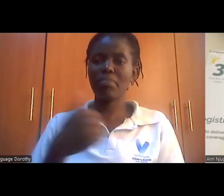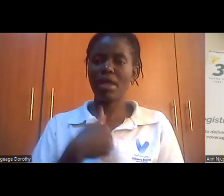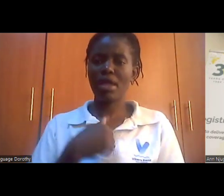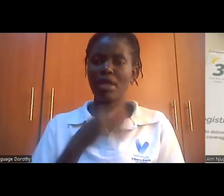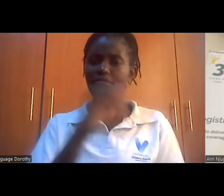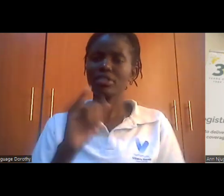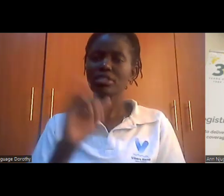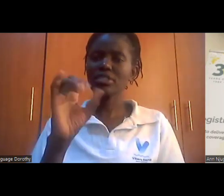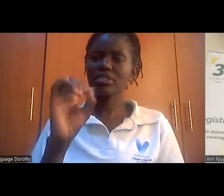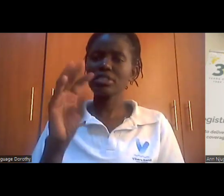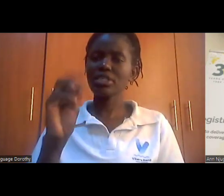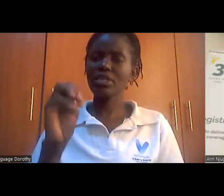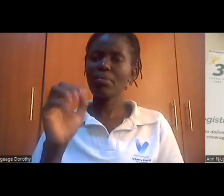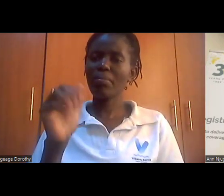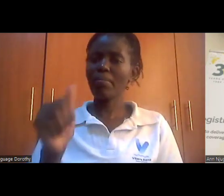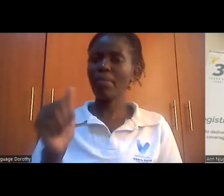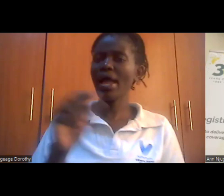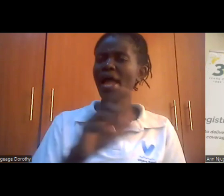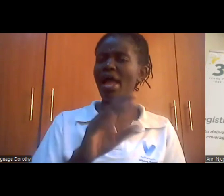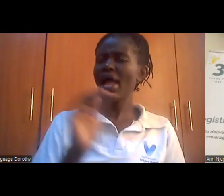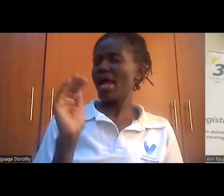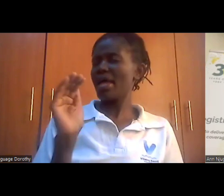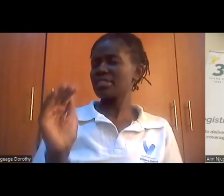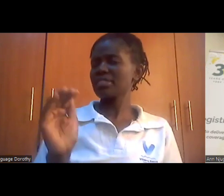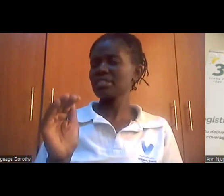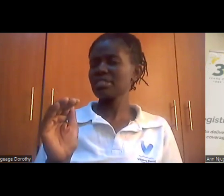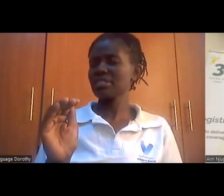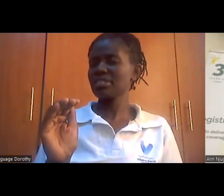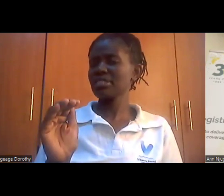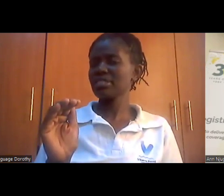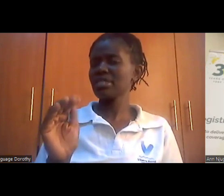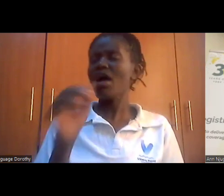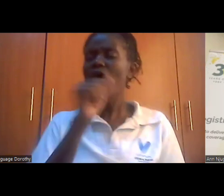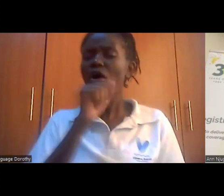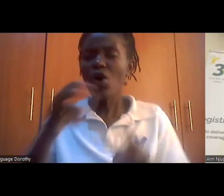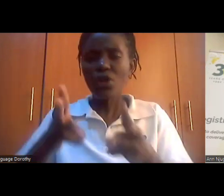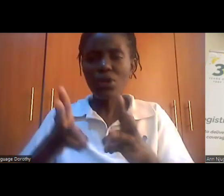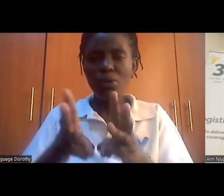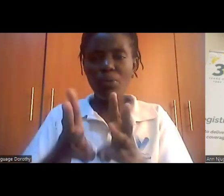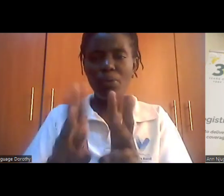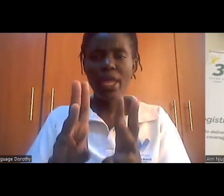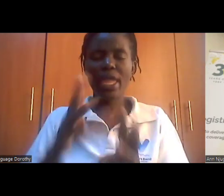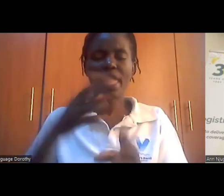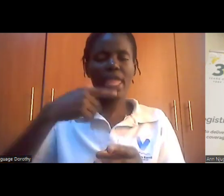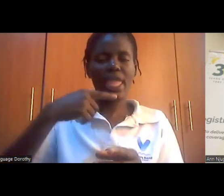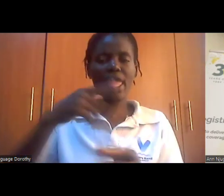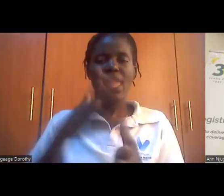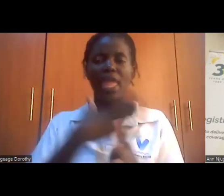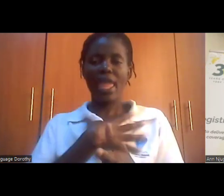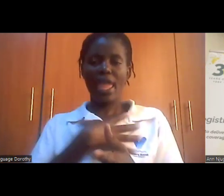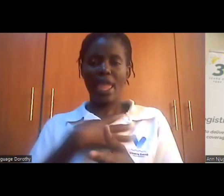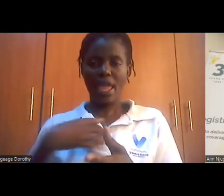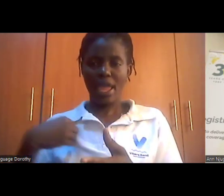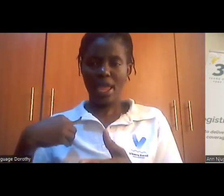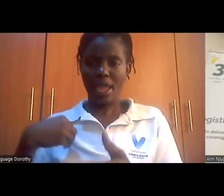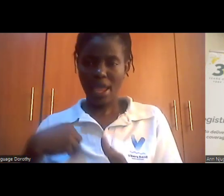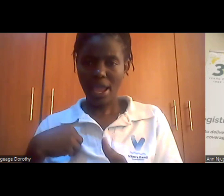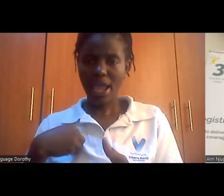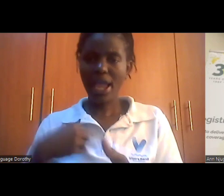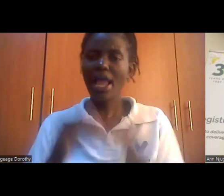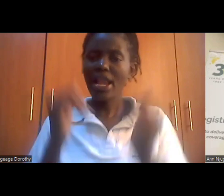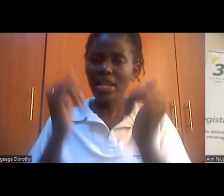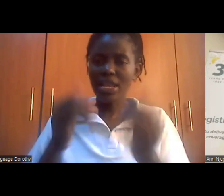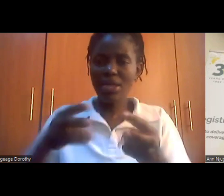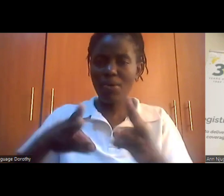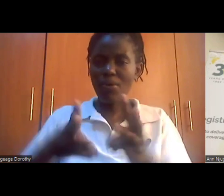difference between traditional kata and TBA? And I think we can pass this on to Frida, who has done the study, because I think this comes from your